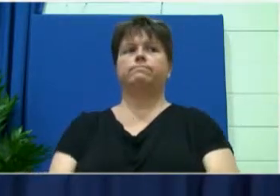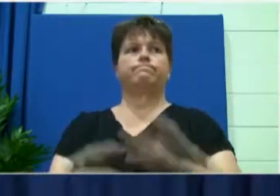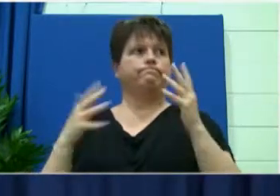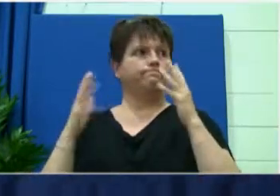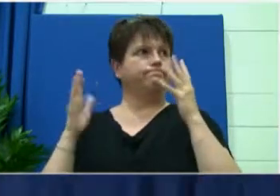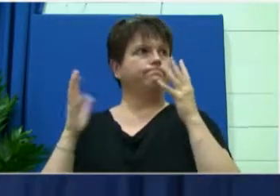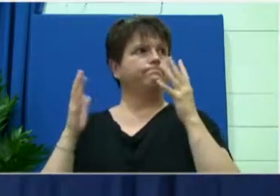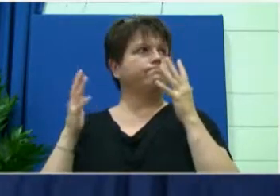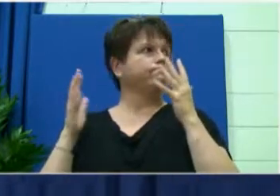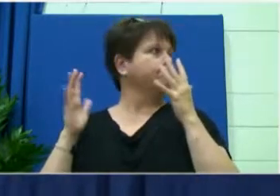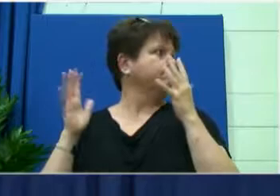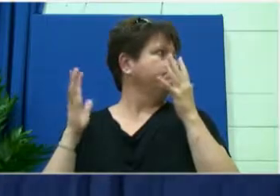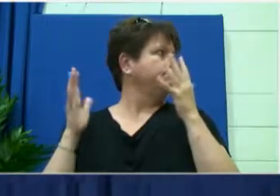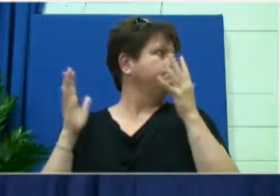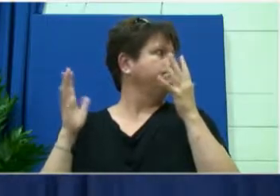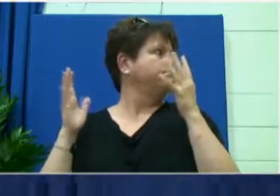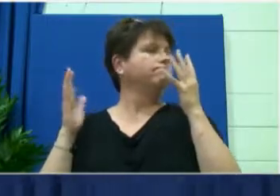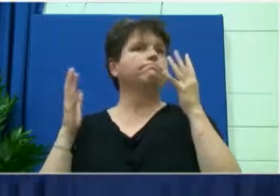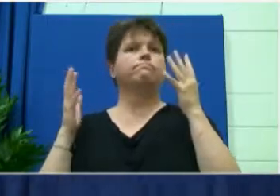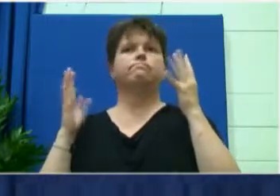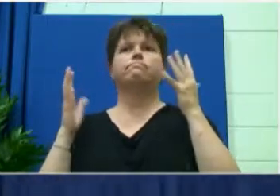There we go.